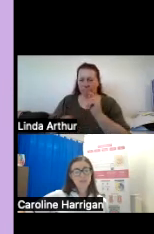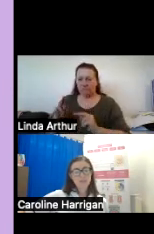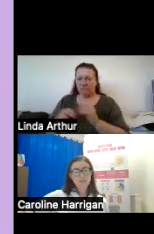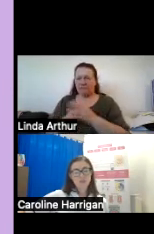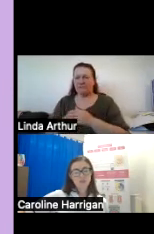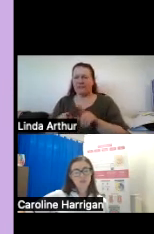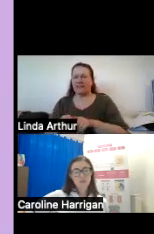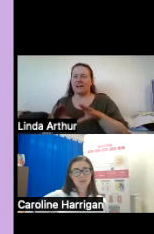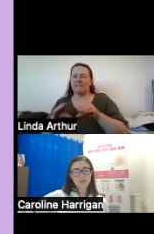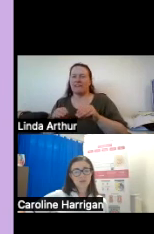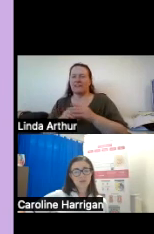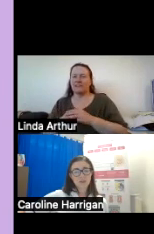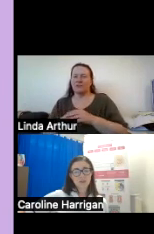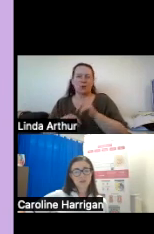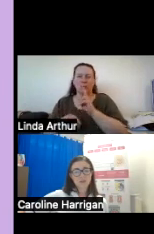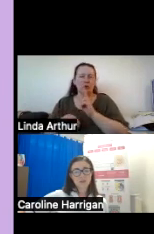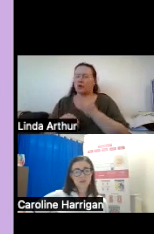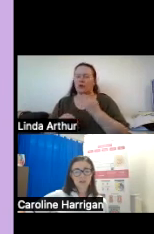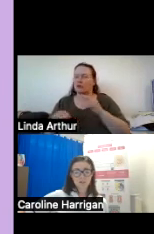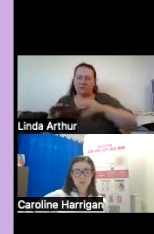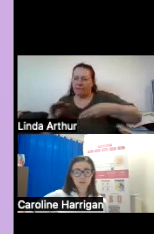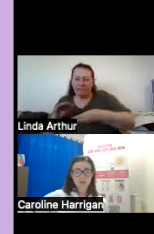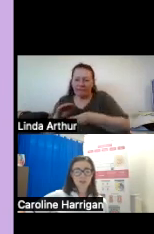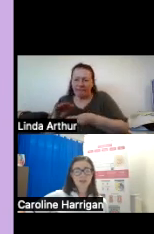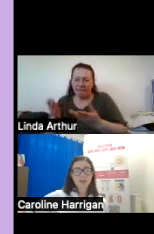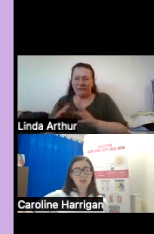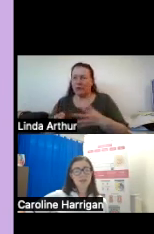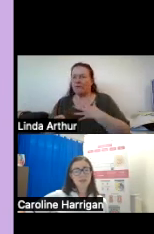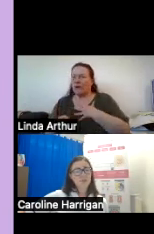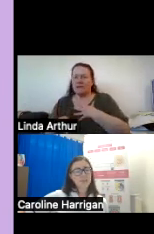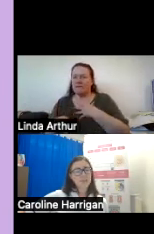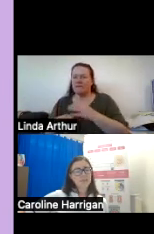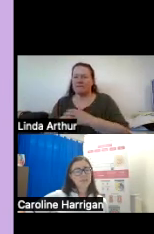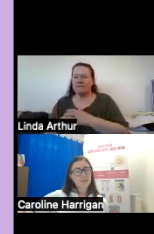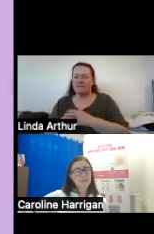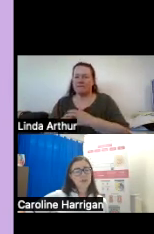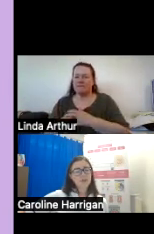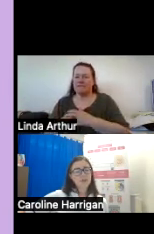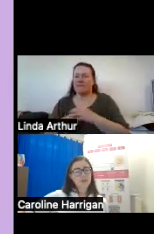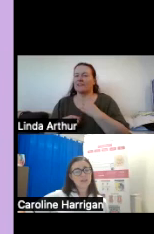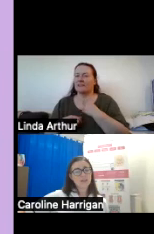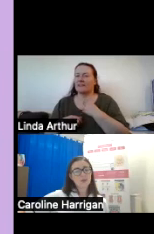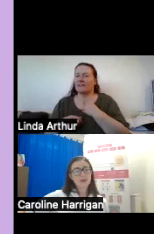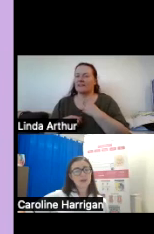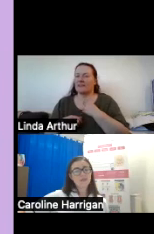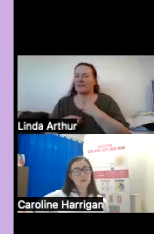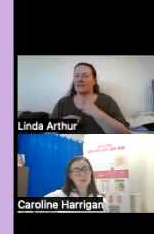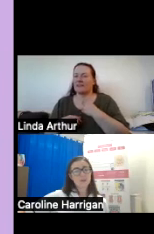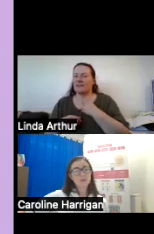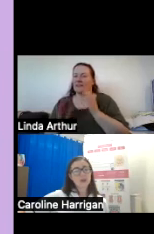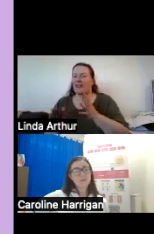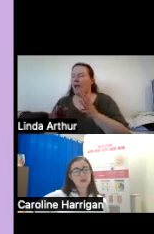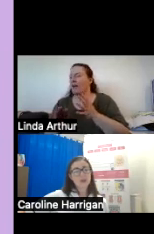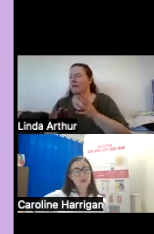we generally don't use speculum. So that's another thing you don't have to worry about. And this is a really sad thing people often say is, I have to